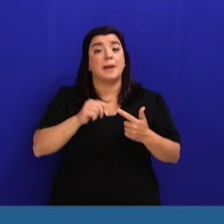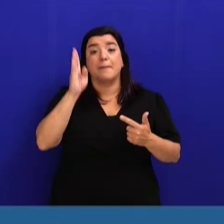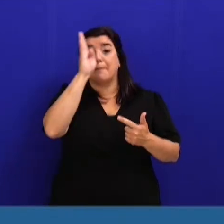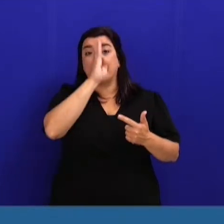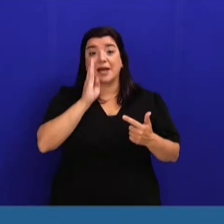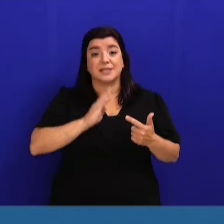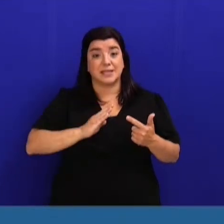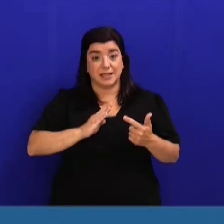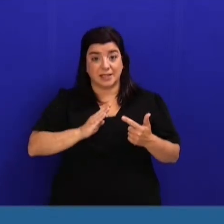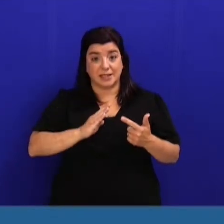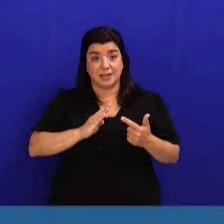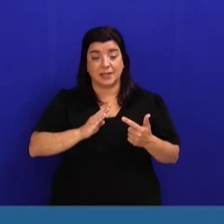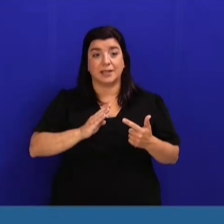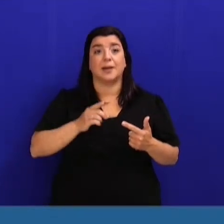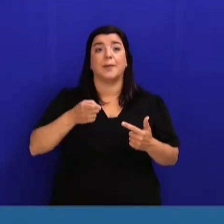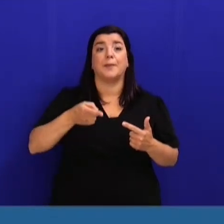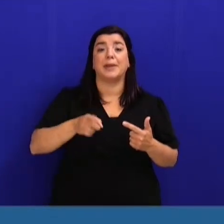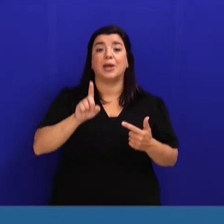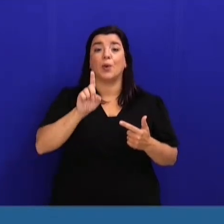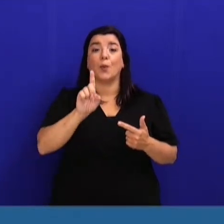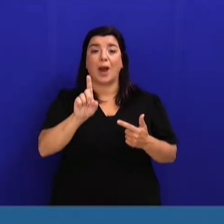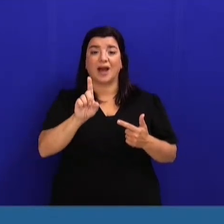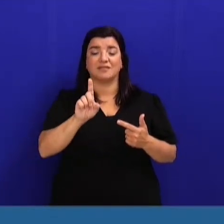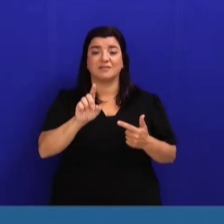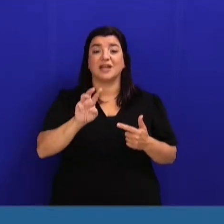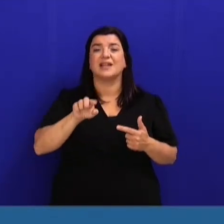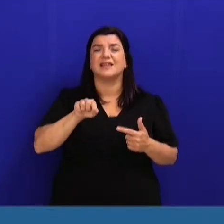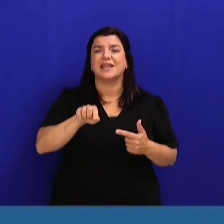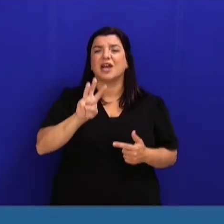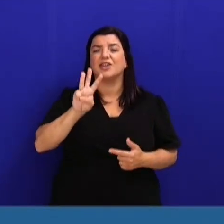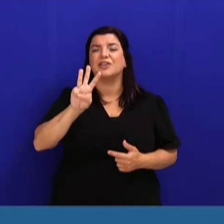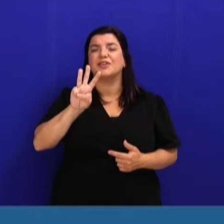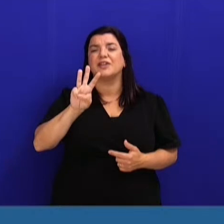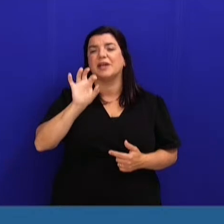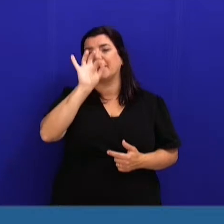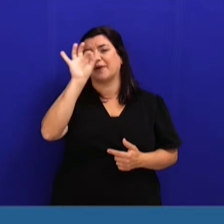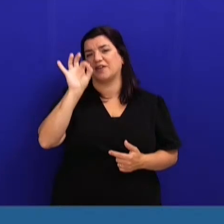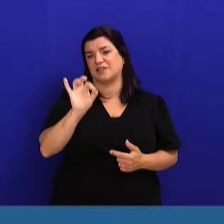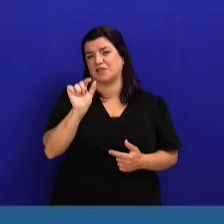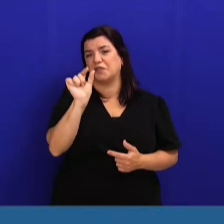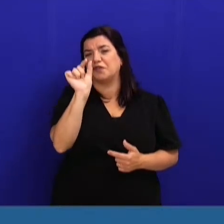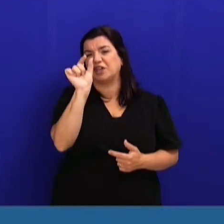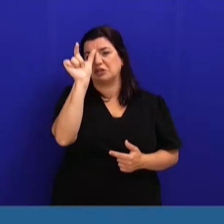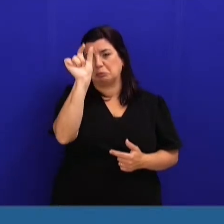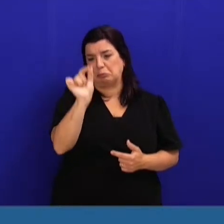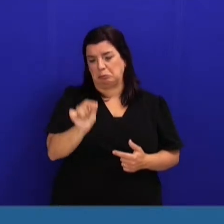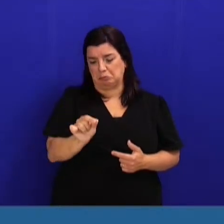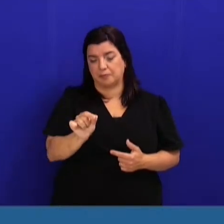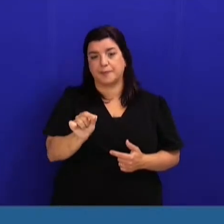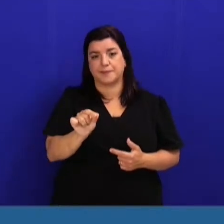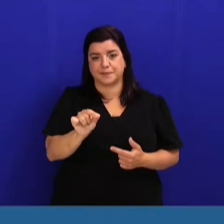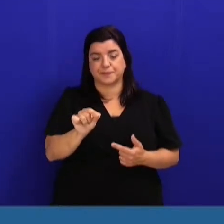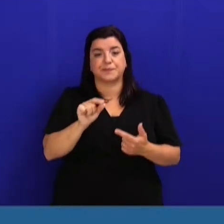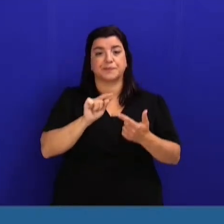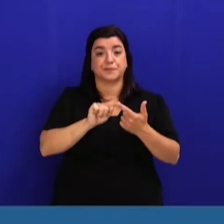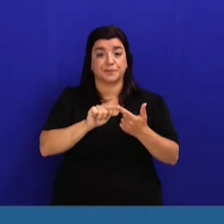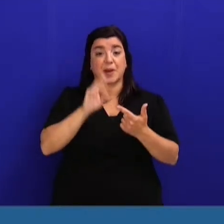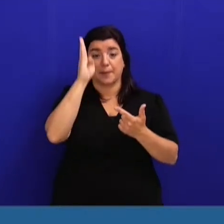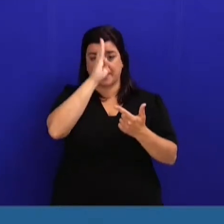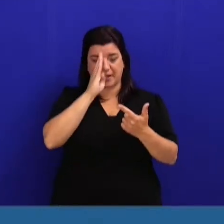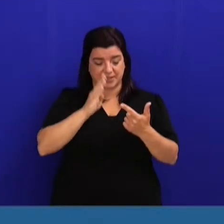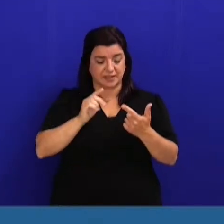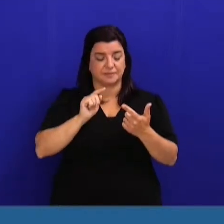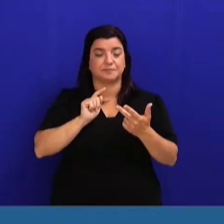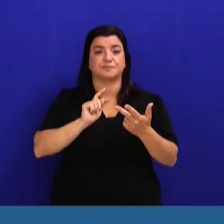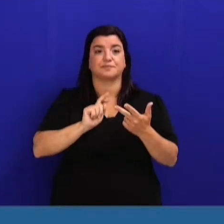huwa il-P1 li dan huwa 3.7% tal-każijiet li aħna qegħdin nagħmlu genomic sequencing tagħhom. Na